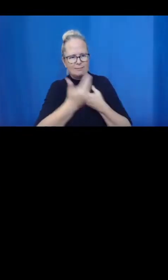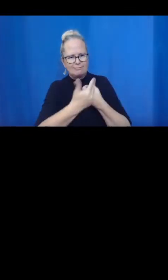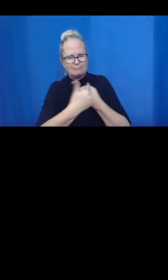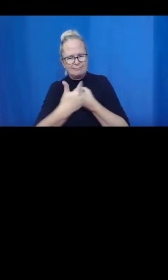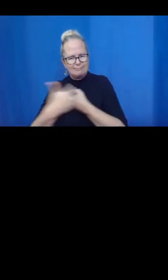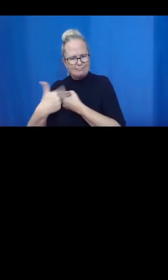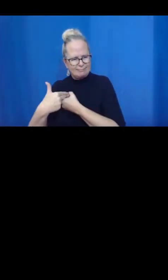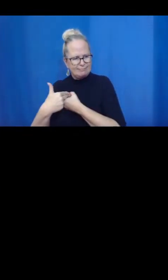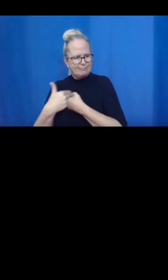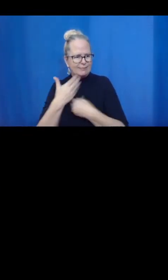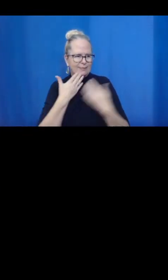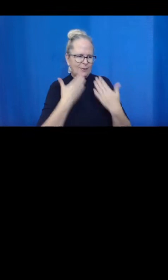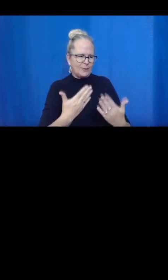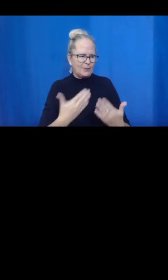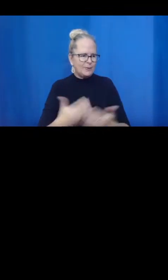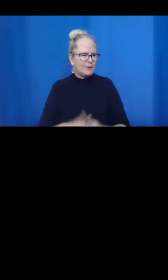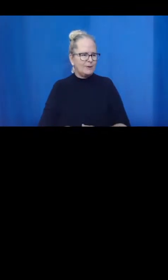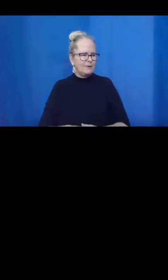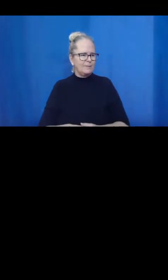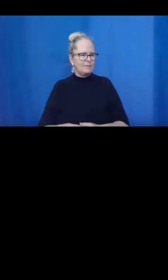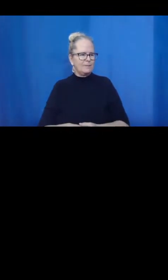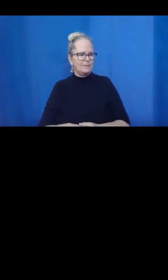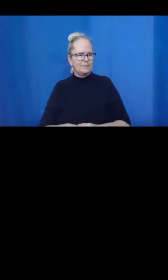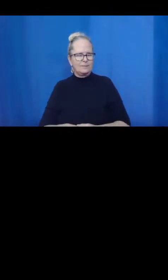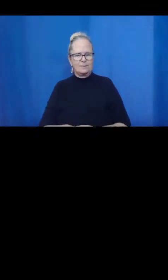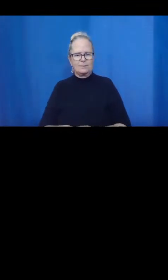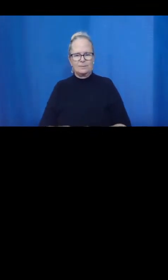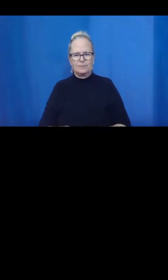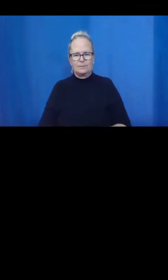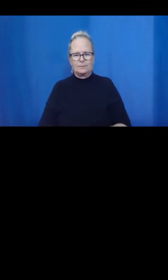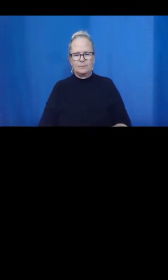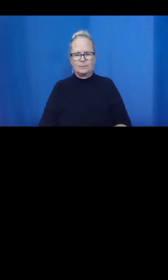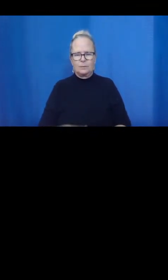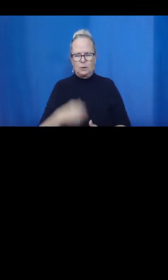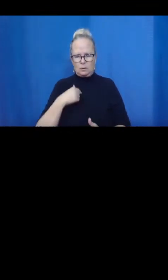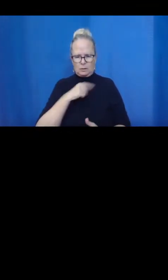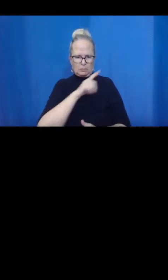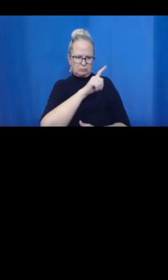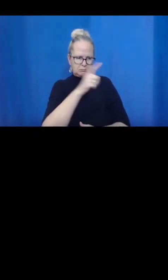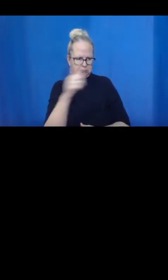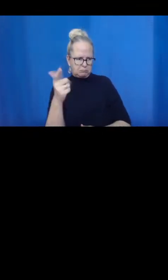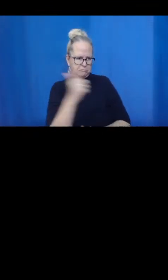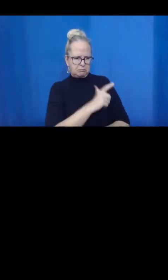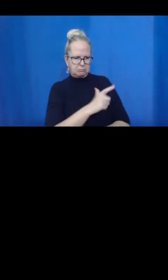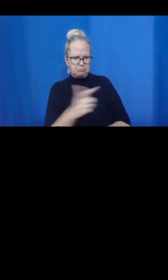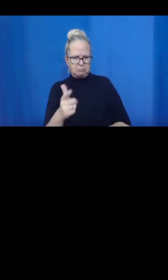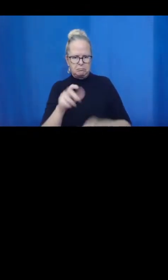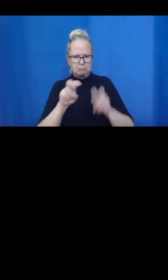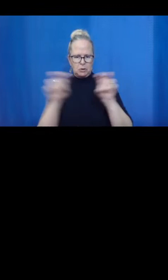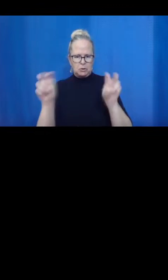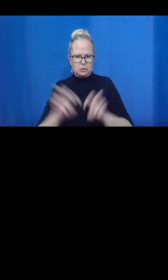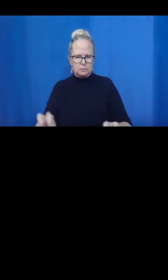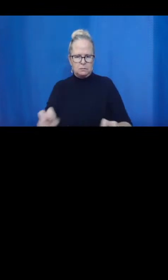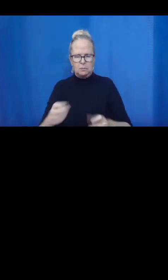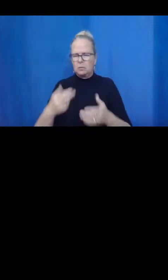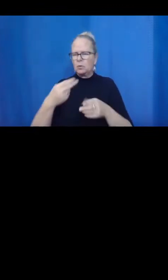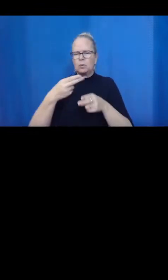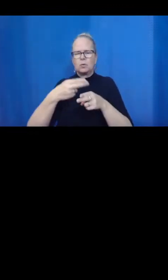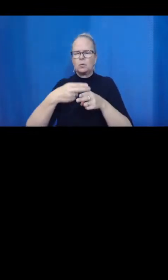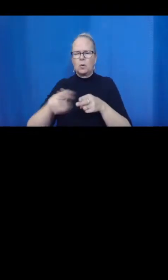and yeah, that would be absolutely amazing. After which we'll move into some individual statements and then on to our group discussion and